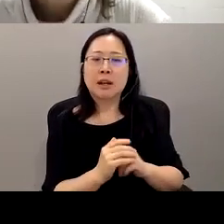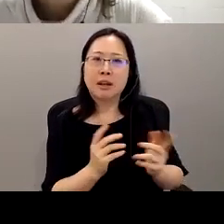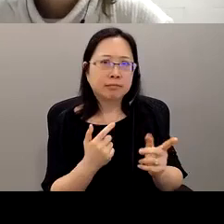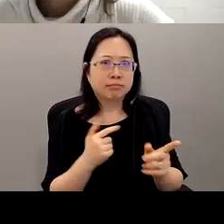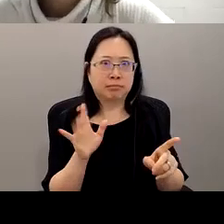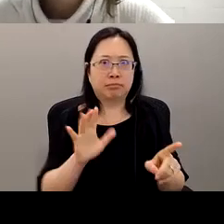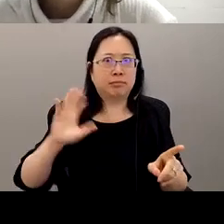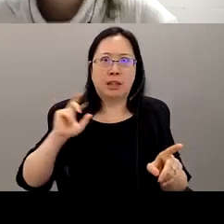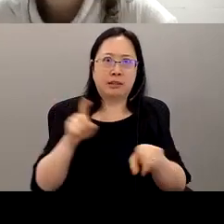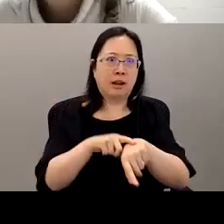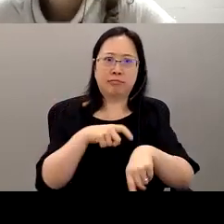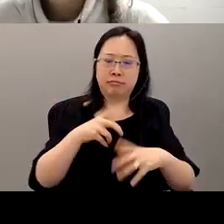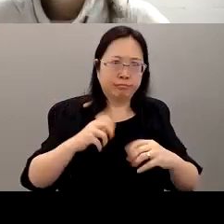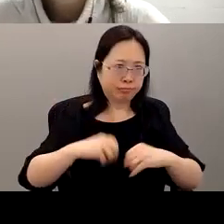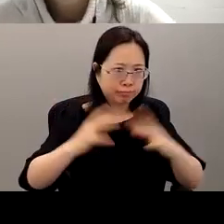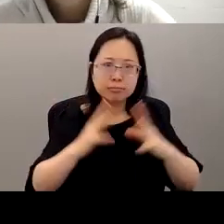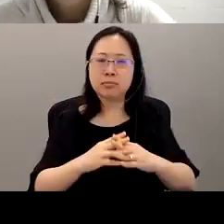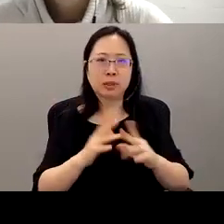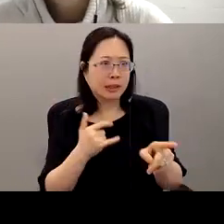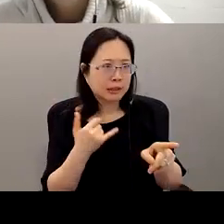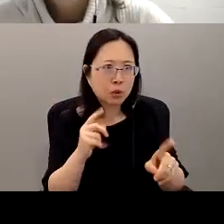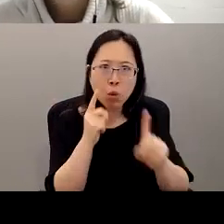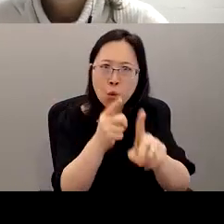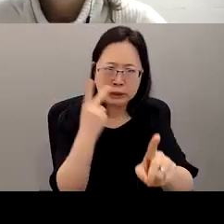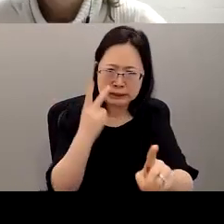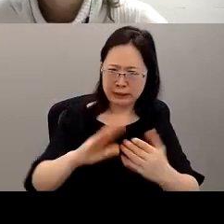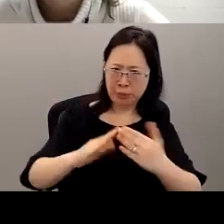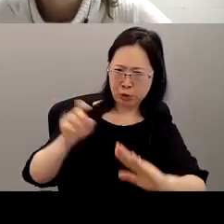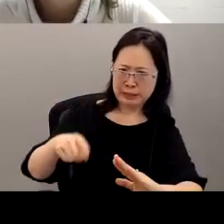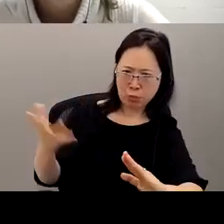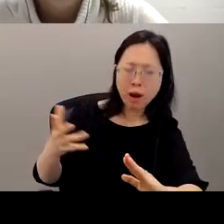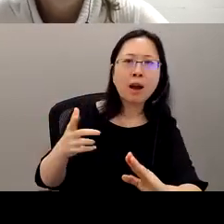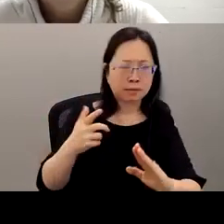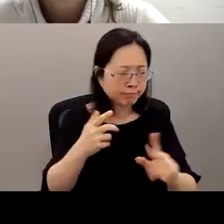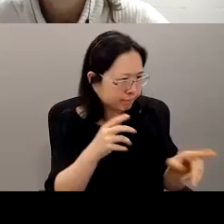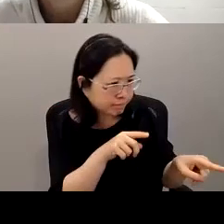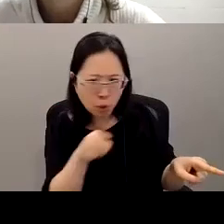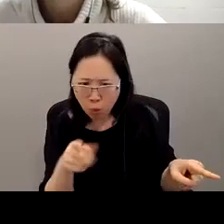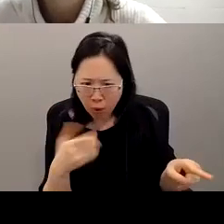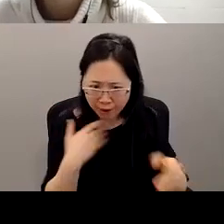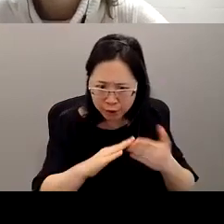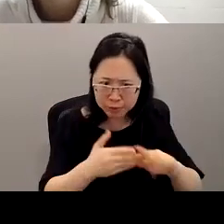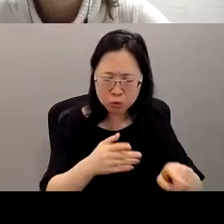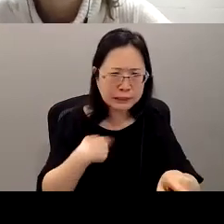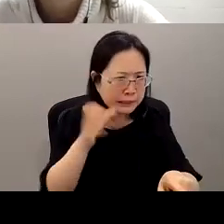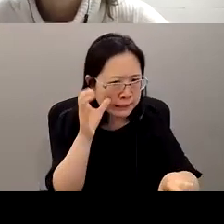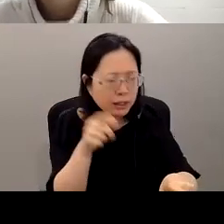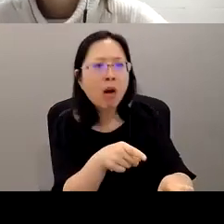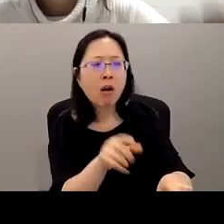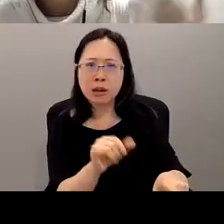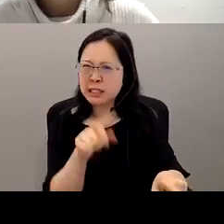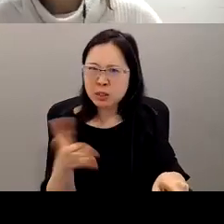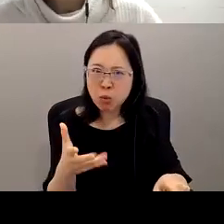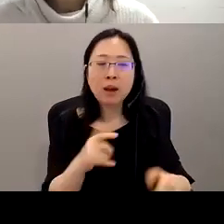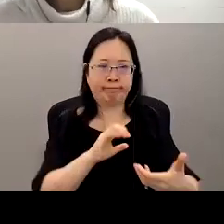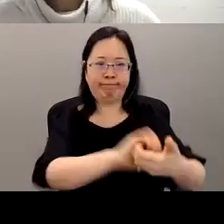see and respond to the needs in our community and to partner with that community and really listen to that community